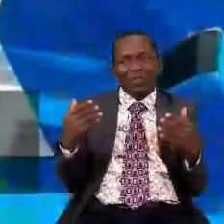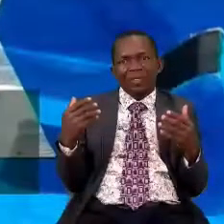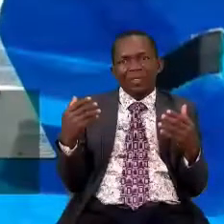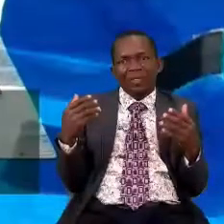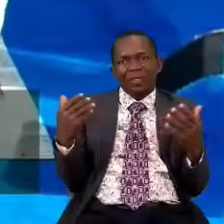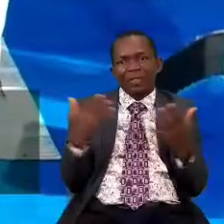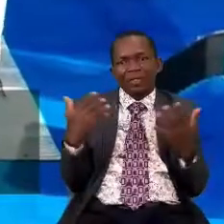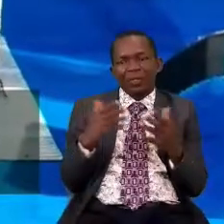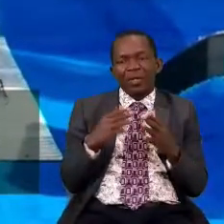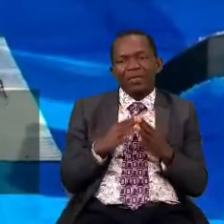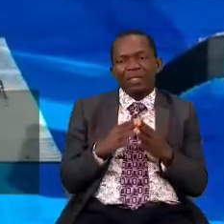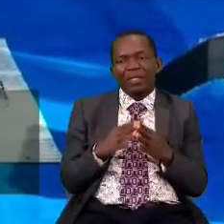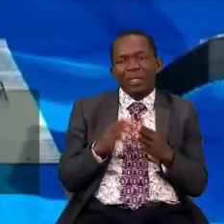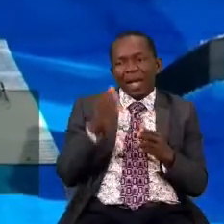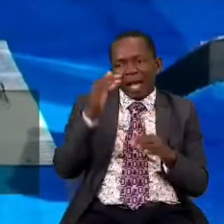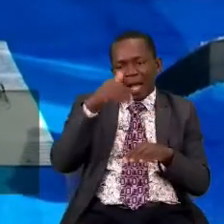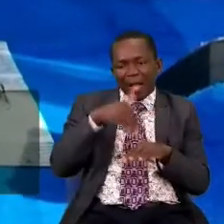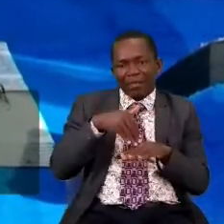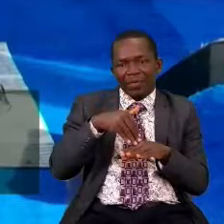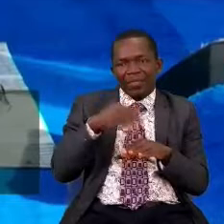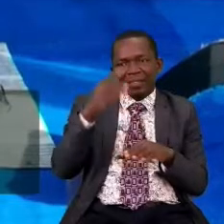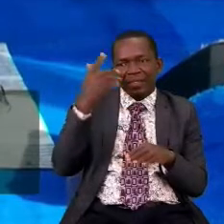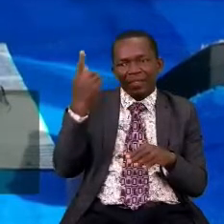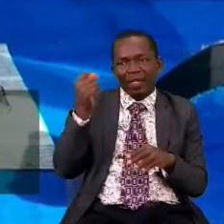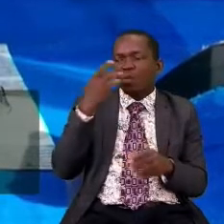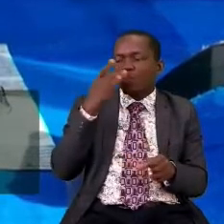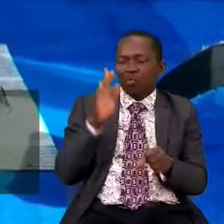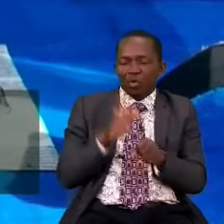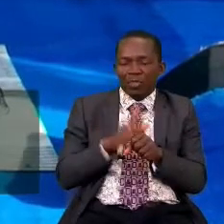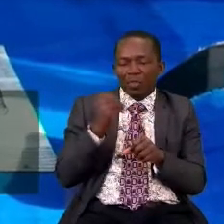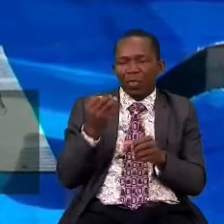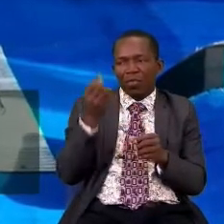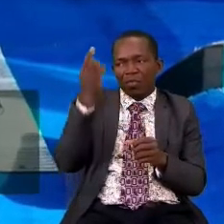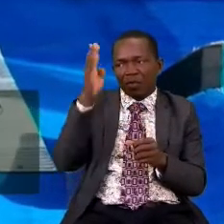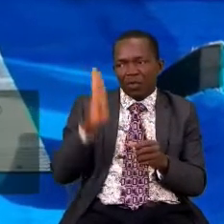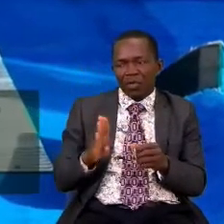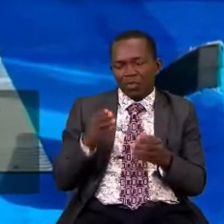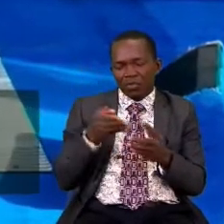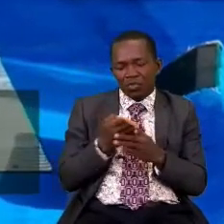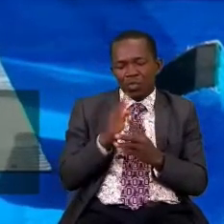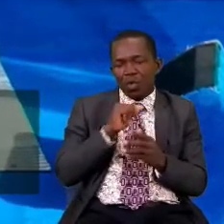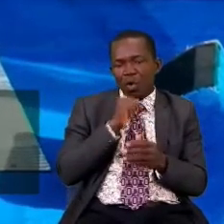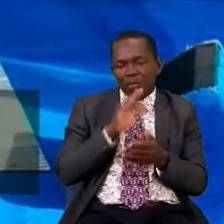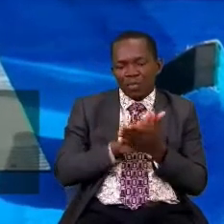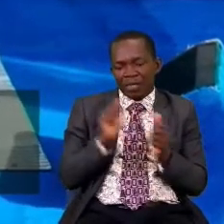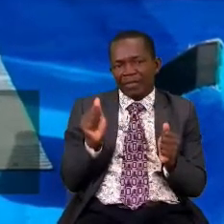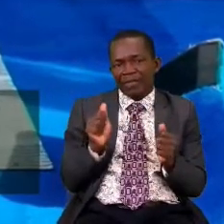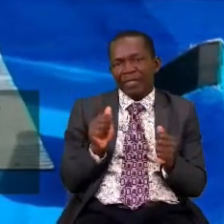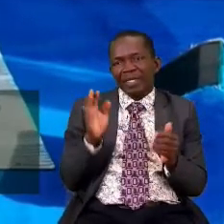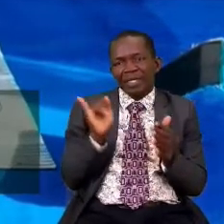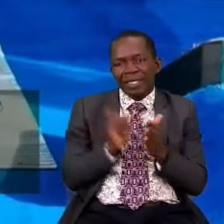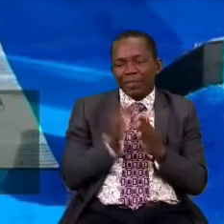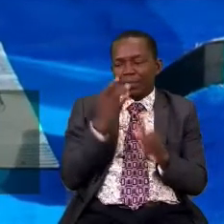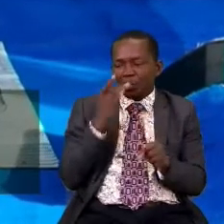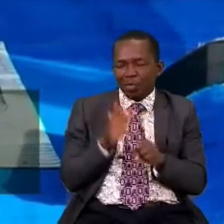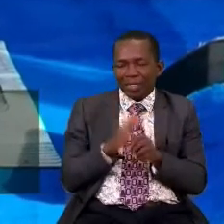unbelief. The promise that God had given Abraham was staggering, unbelievable, incredible,